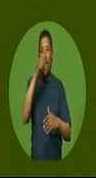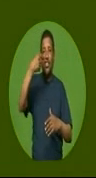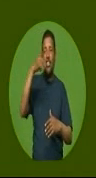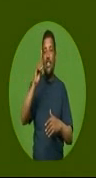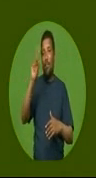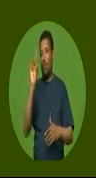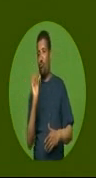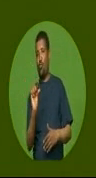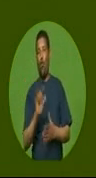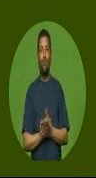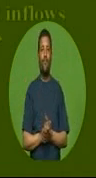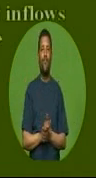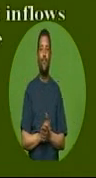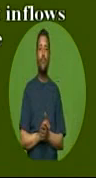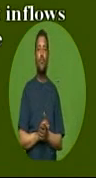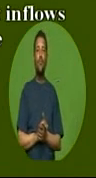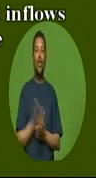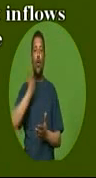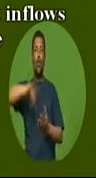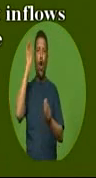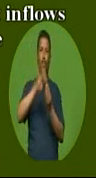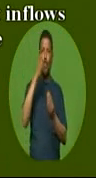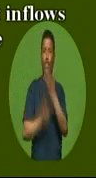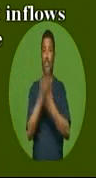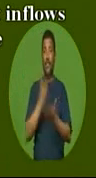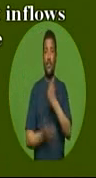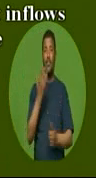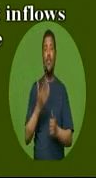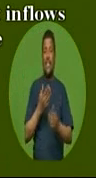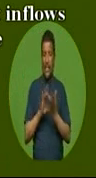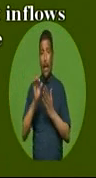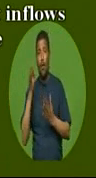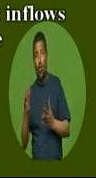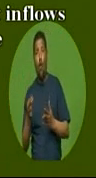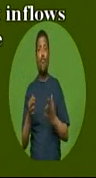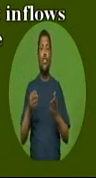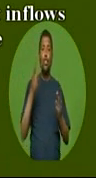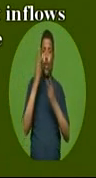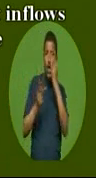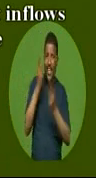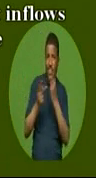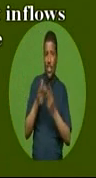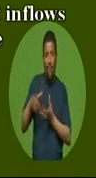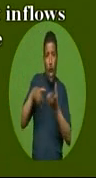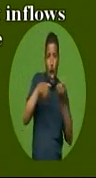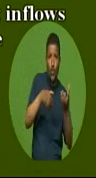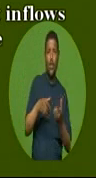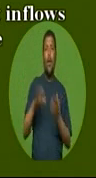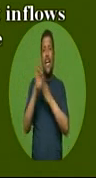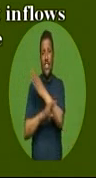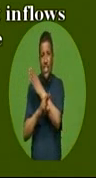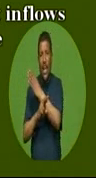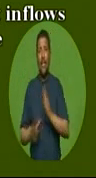is small. We also discussed the number of tourist inflows by region